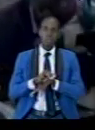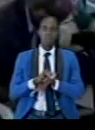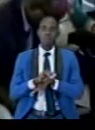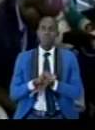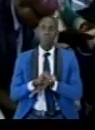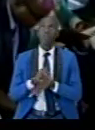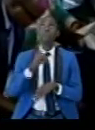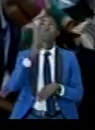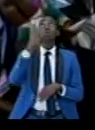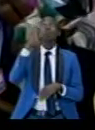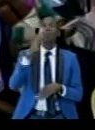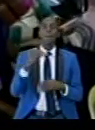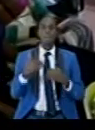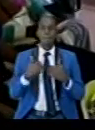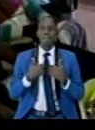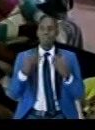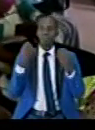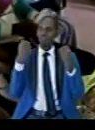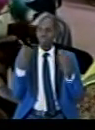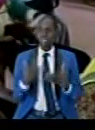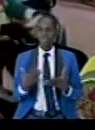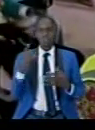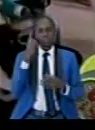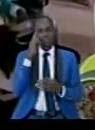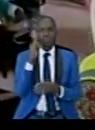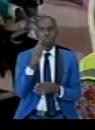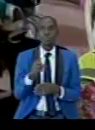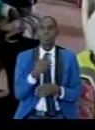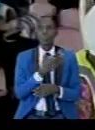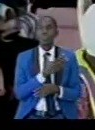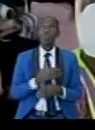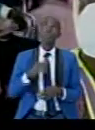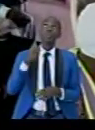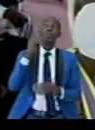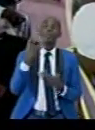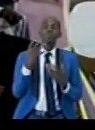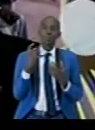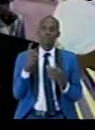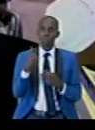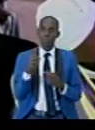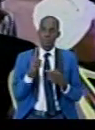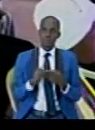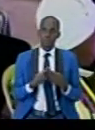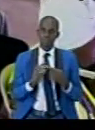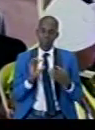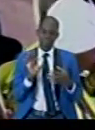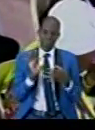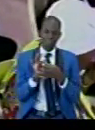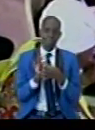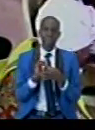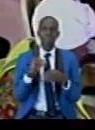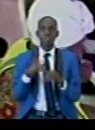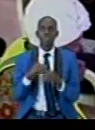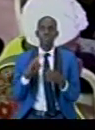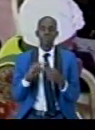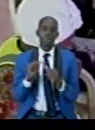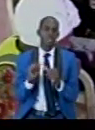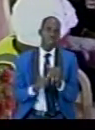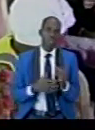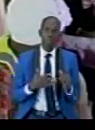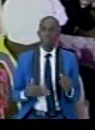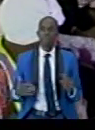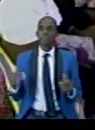has a lot for you, and he wants you to key in to everything he